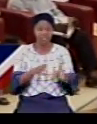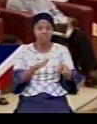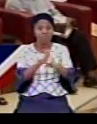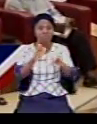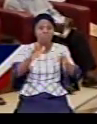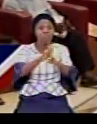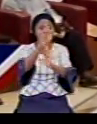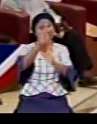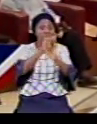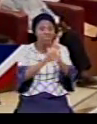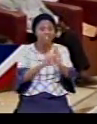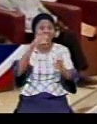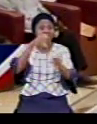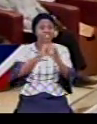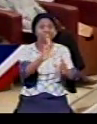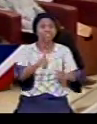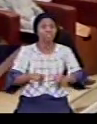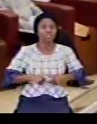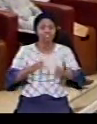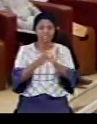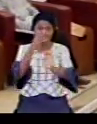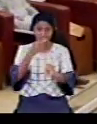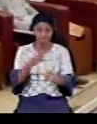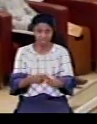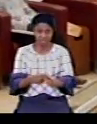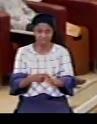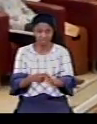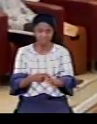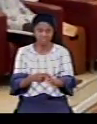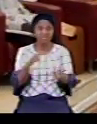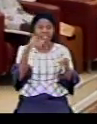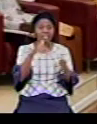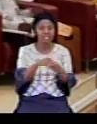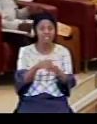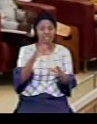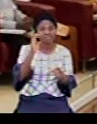Fulfillment in your life. Ezekiel chapter